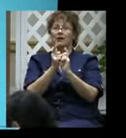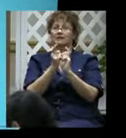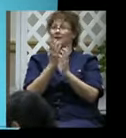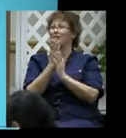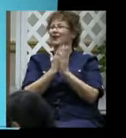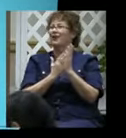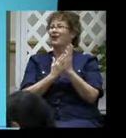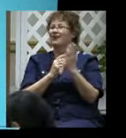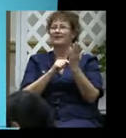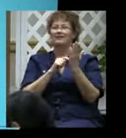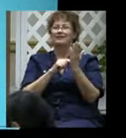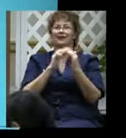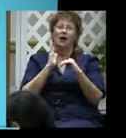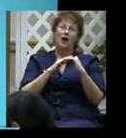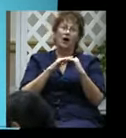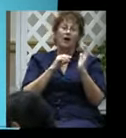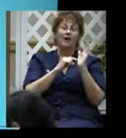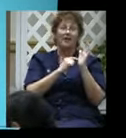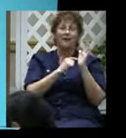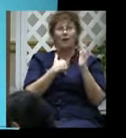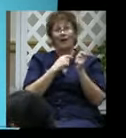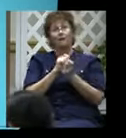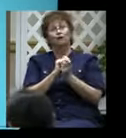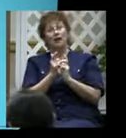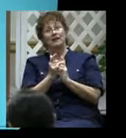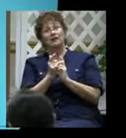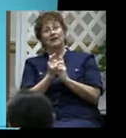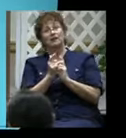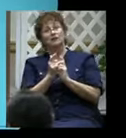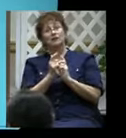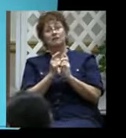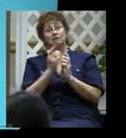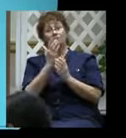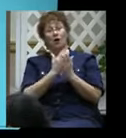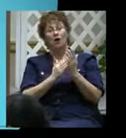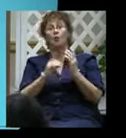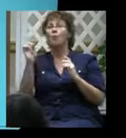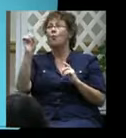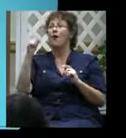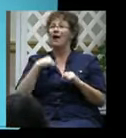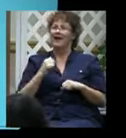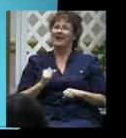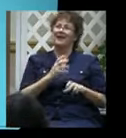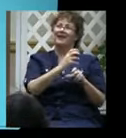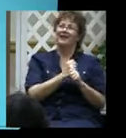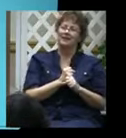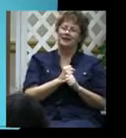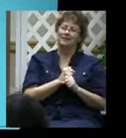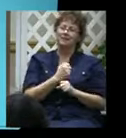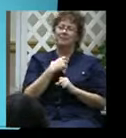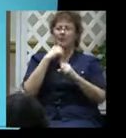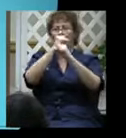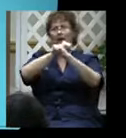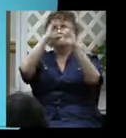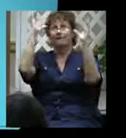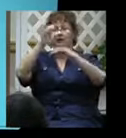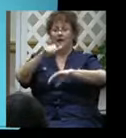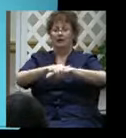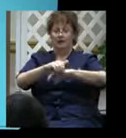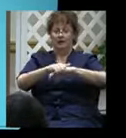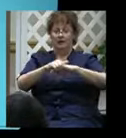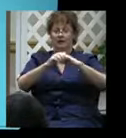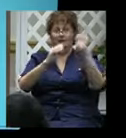actually translated versions of this document exist, and where to go to get them. Okay, so what I envision is an English document, and at the